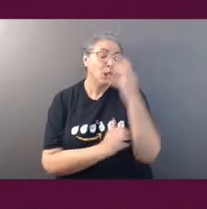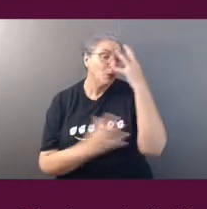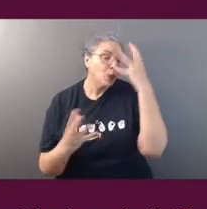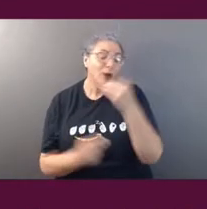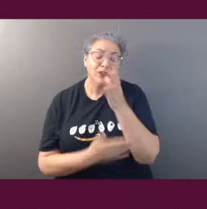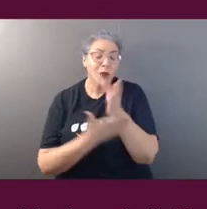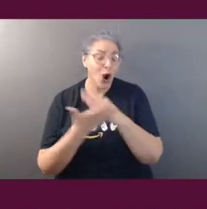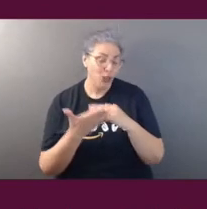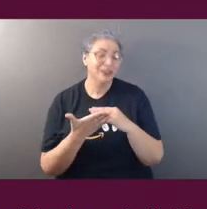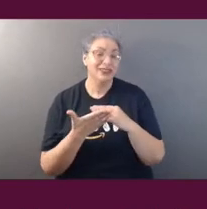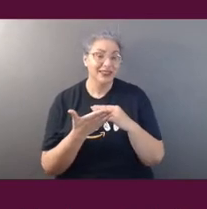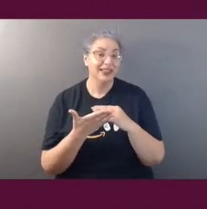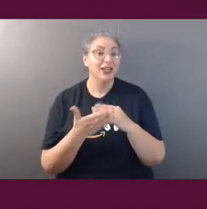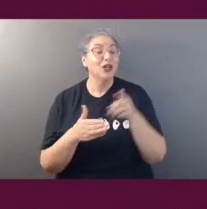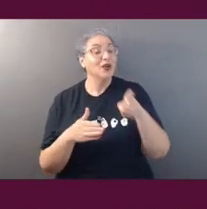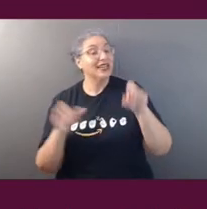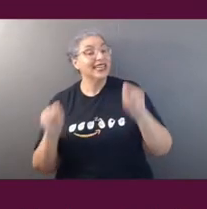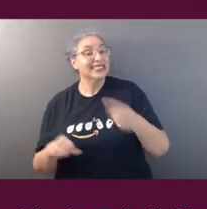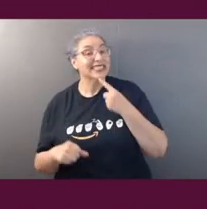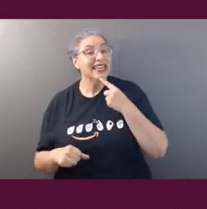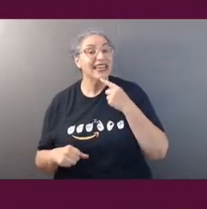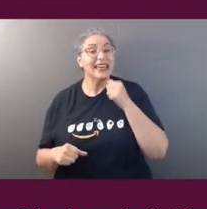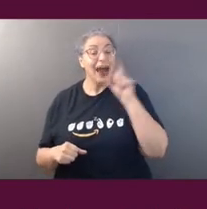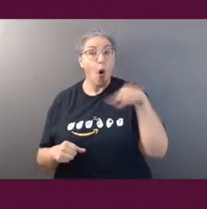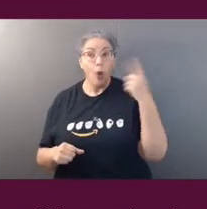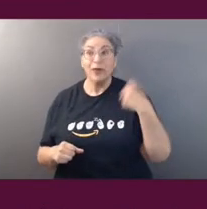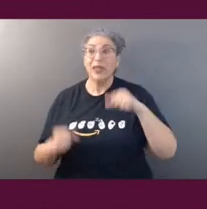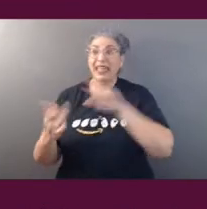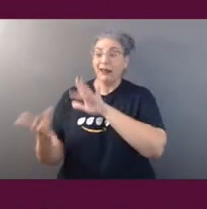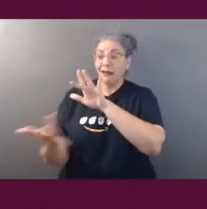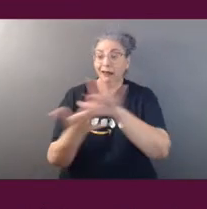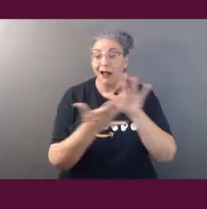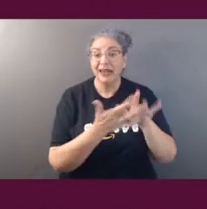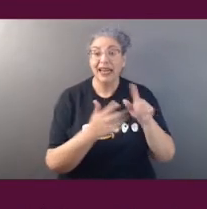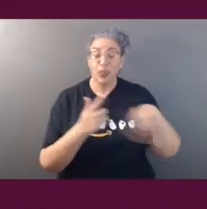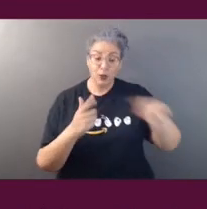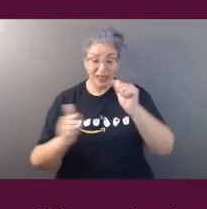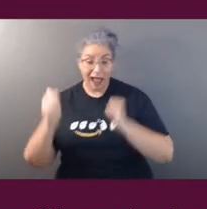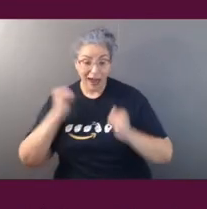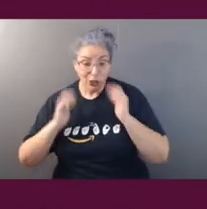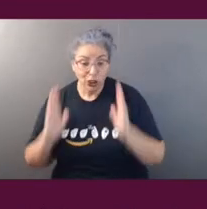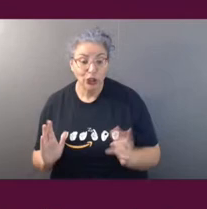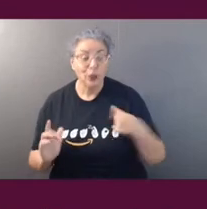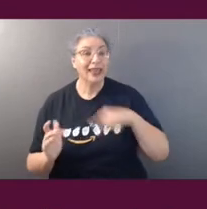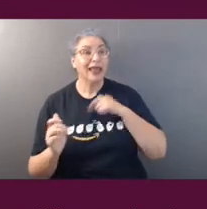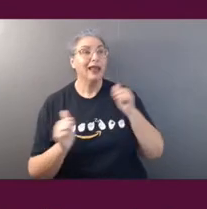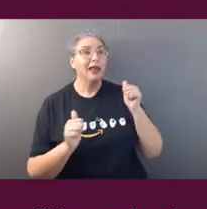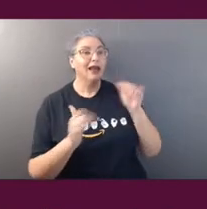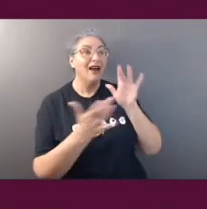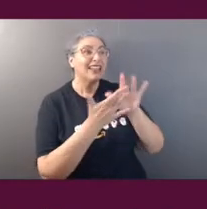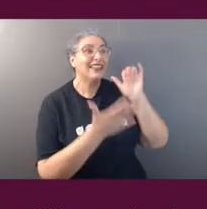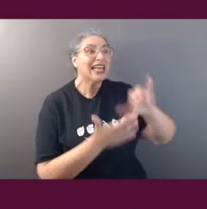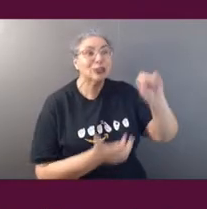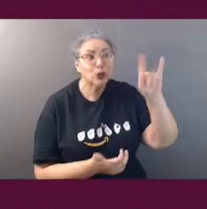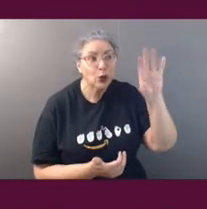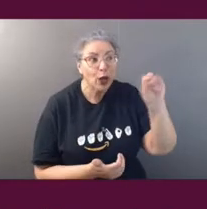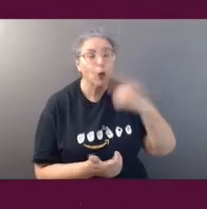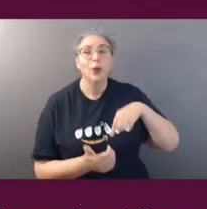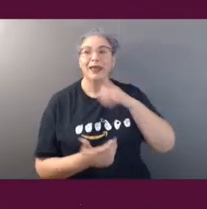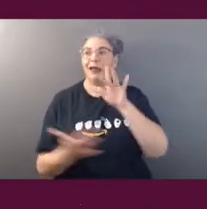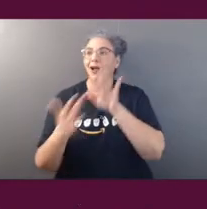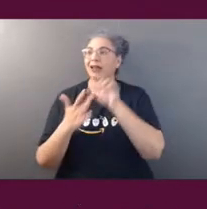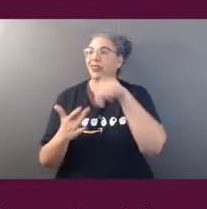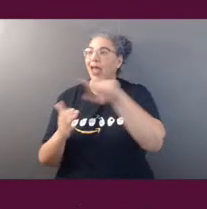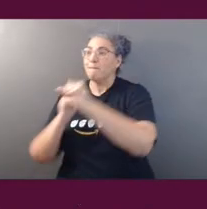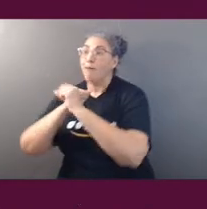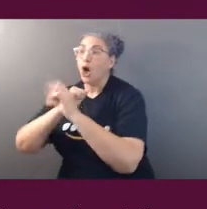most beautiful part of it. We can say, hey, not only can we tweet the actors, we can tweet the studio. We can tweet the people